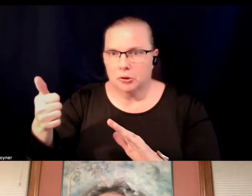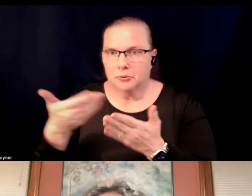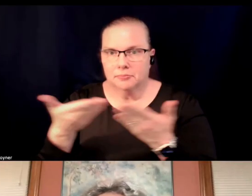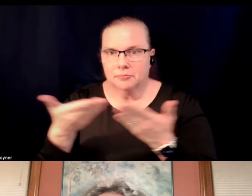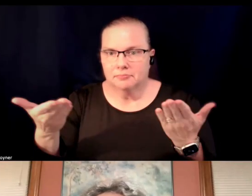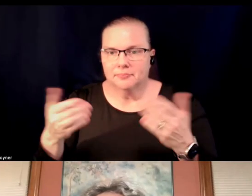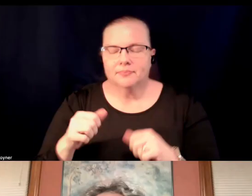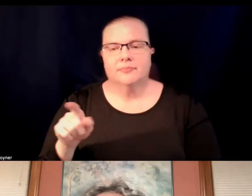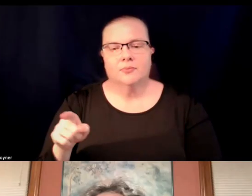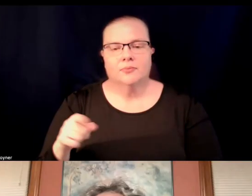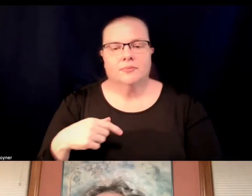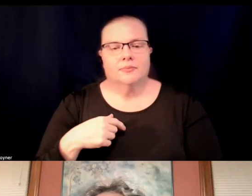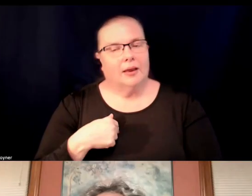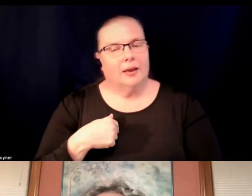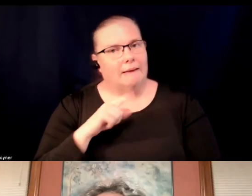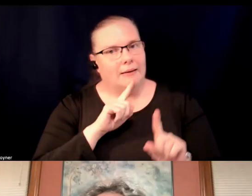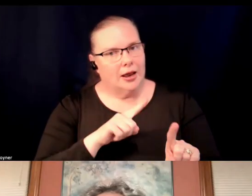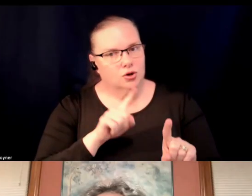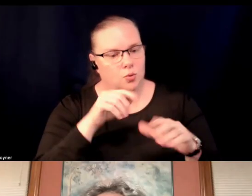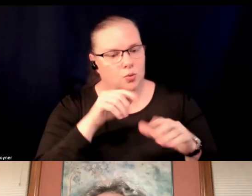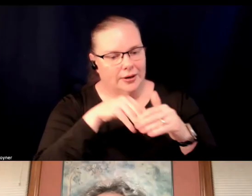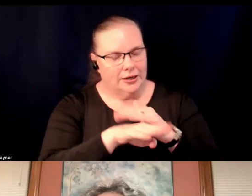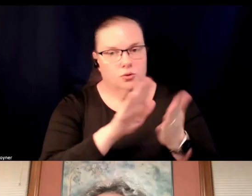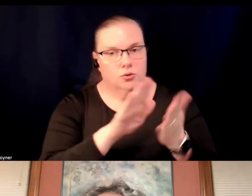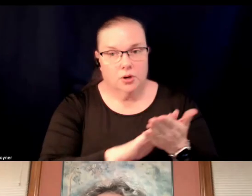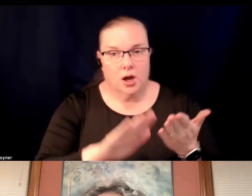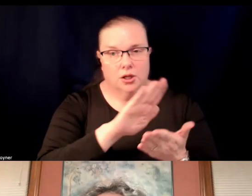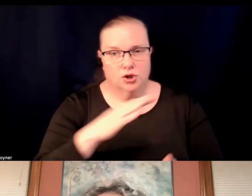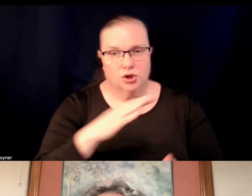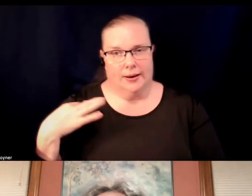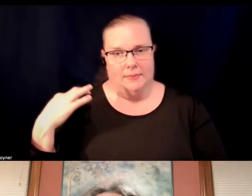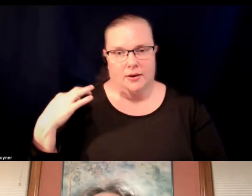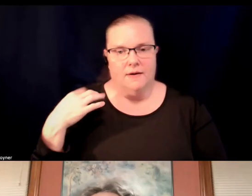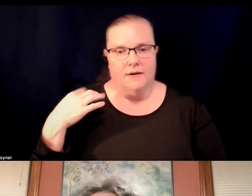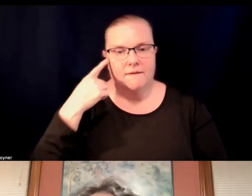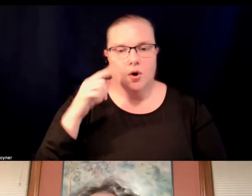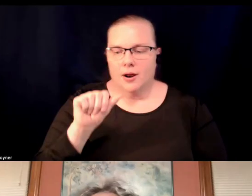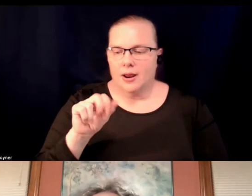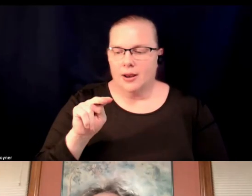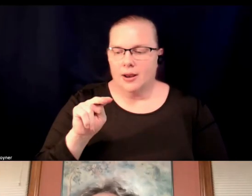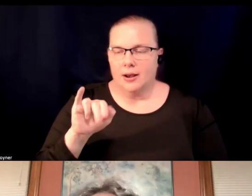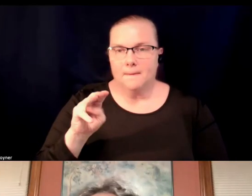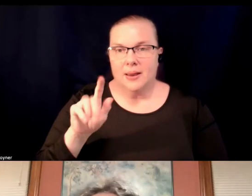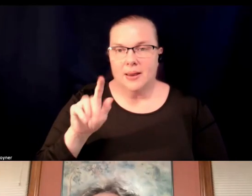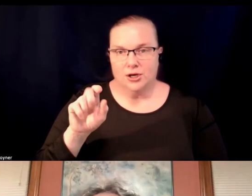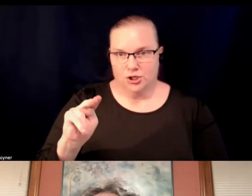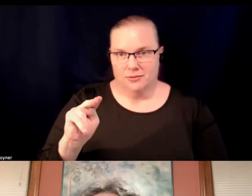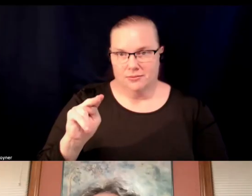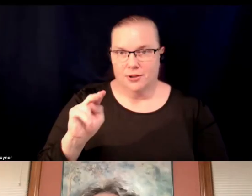I actually went into college applying for animation, the computer animation division, but